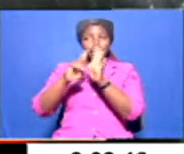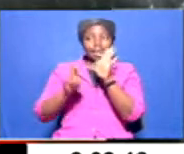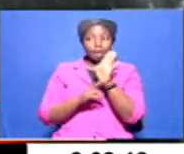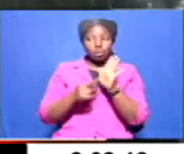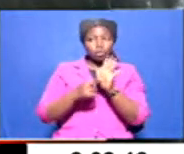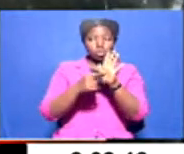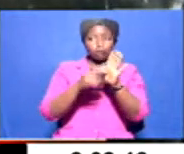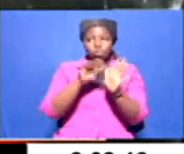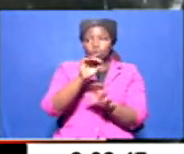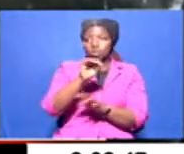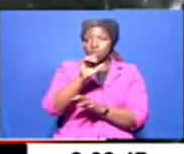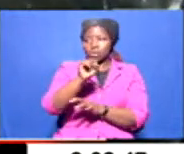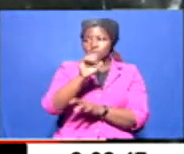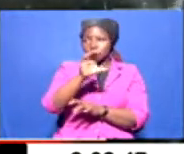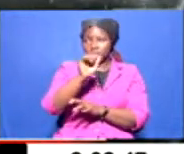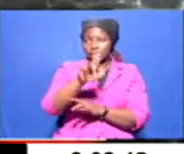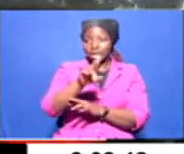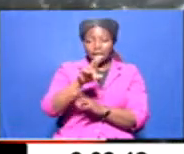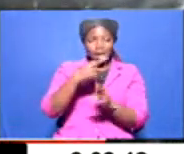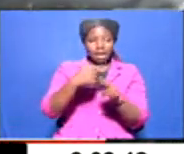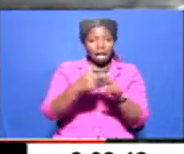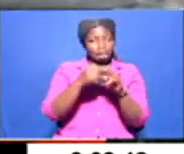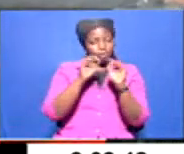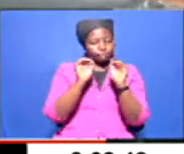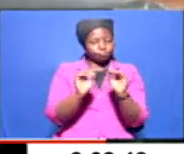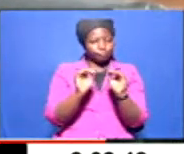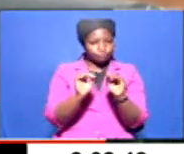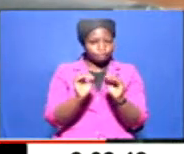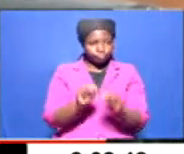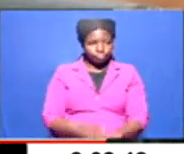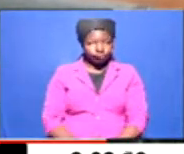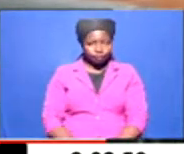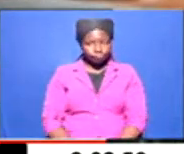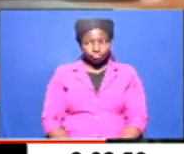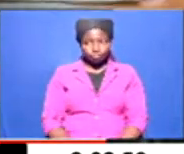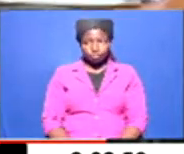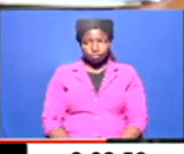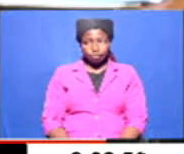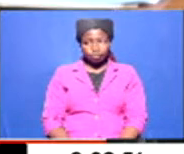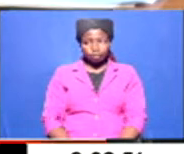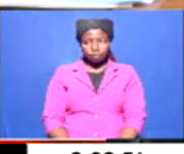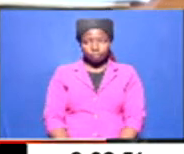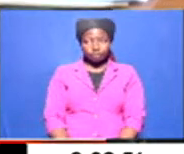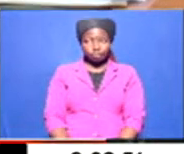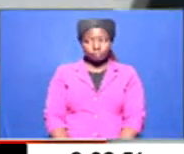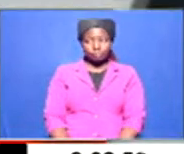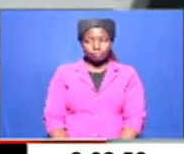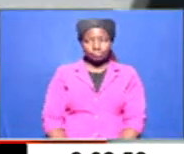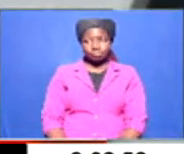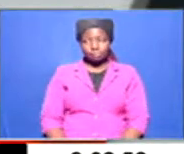Oscar Sudi's name. Serafina Robi for Prime Edition.